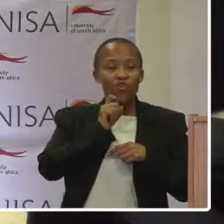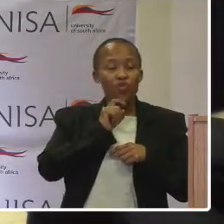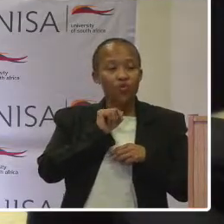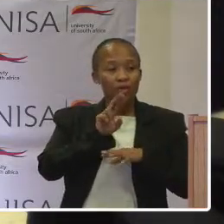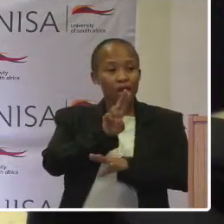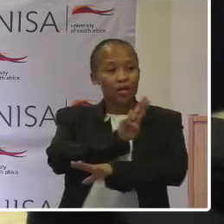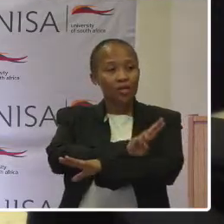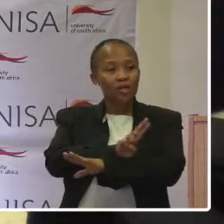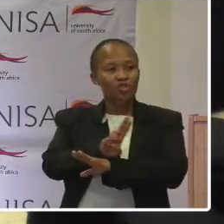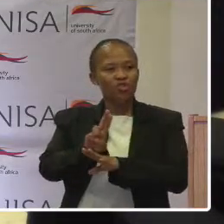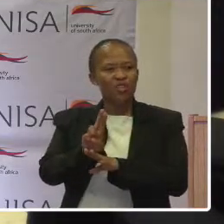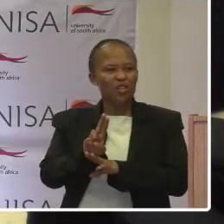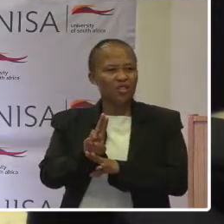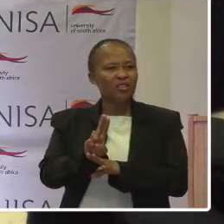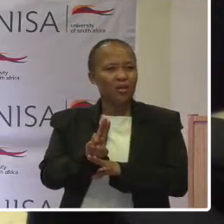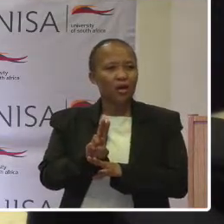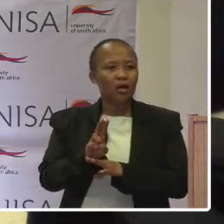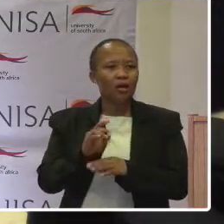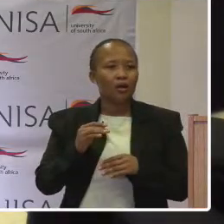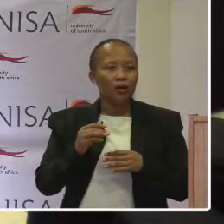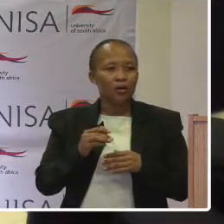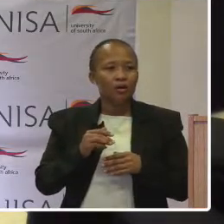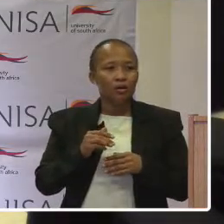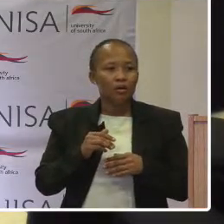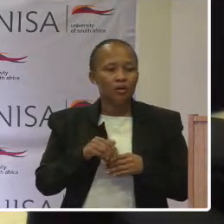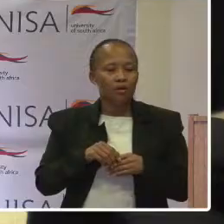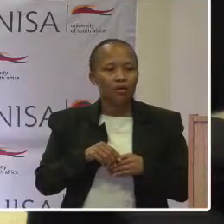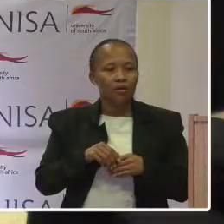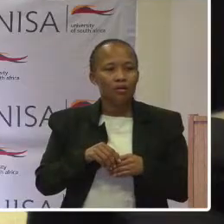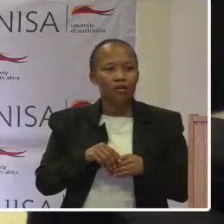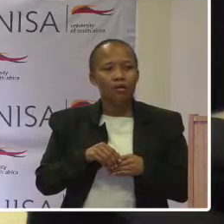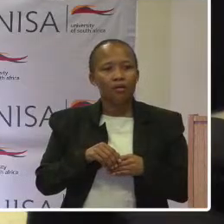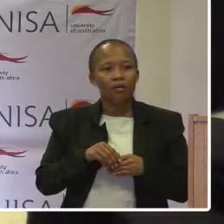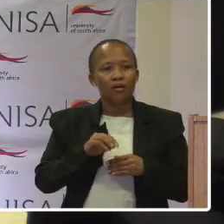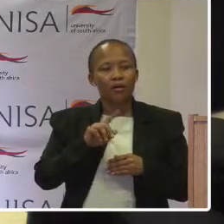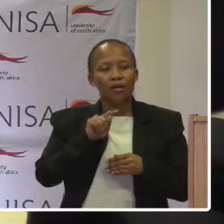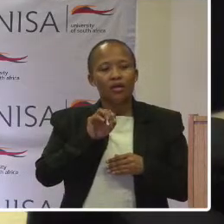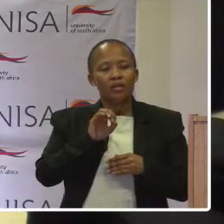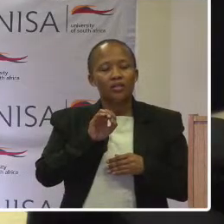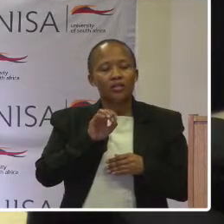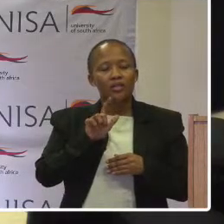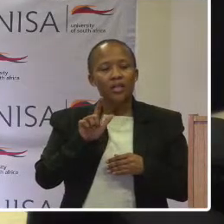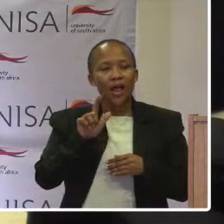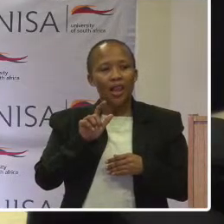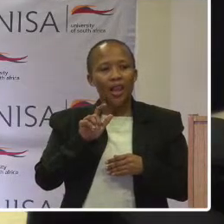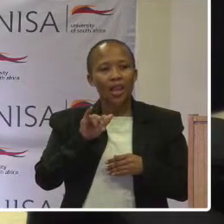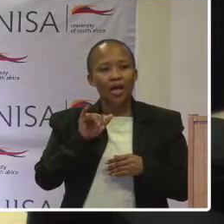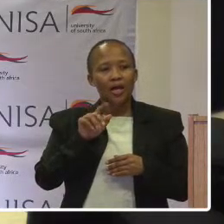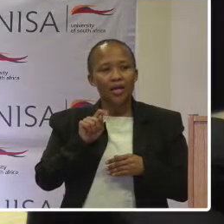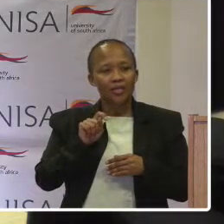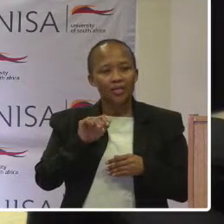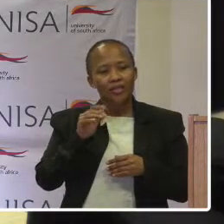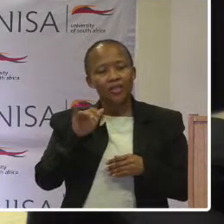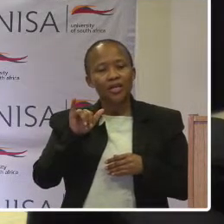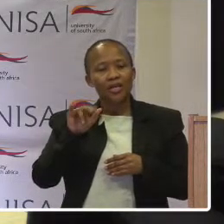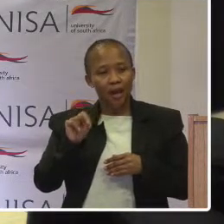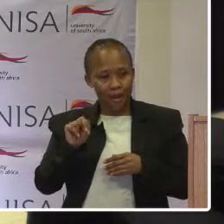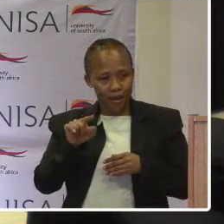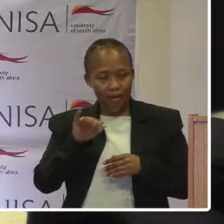The Turnitin. Turnitin, it is an AI tool that is able